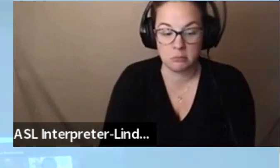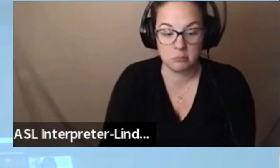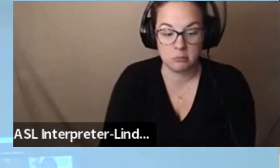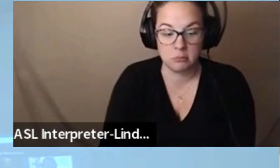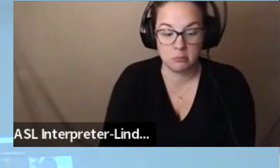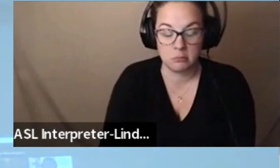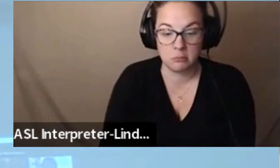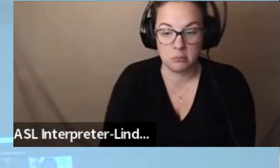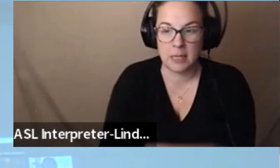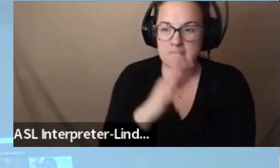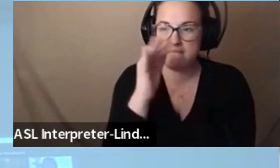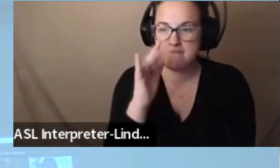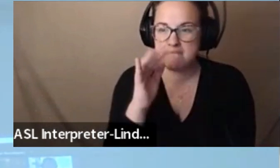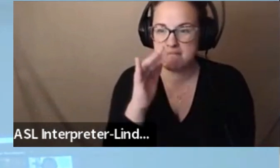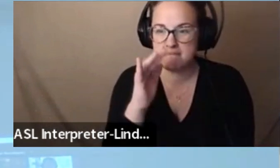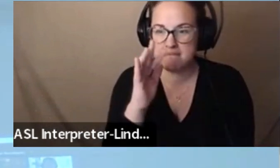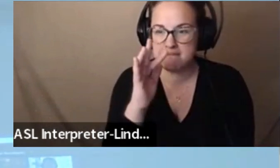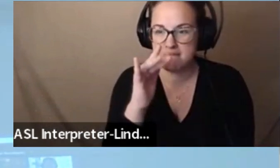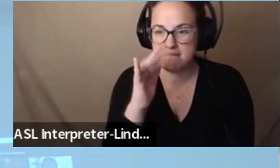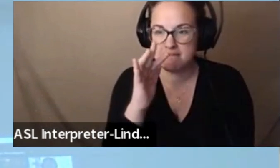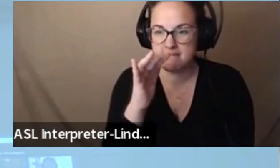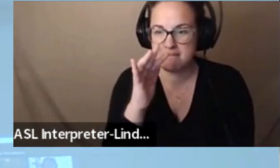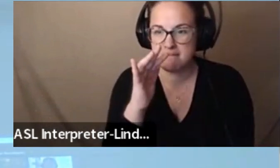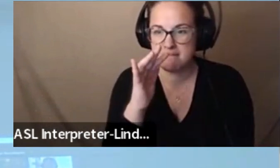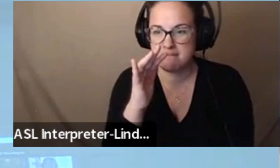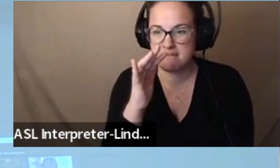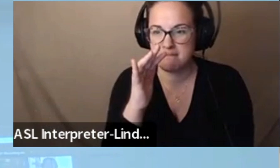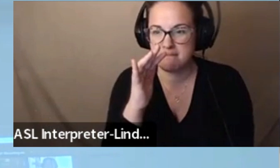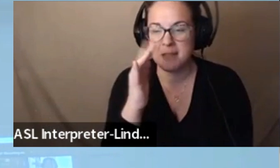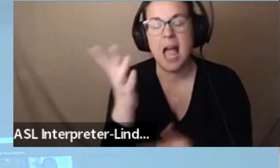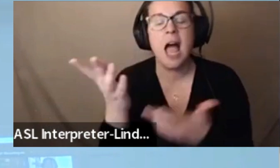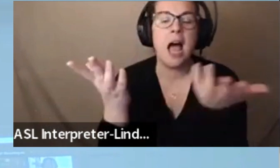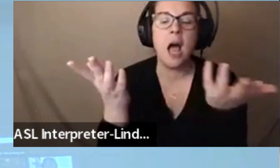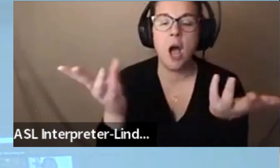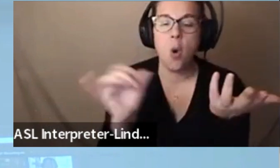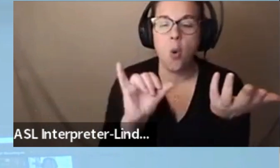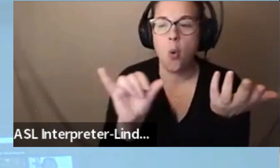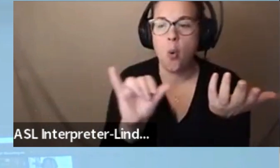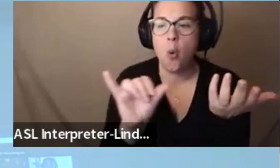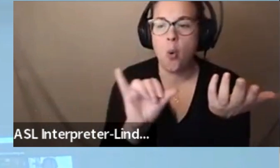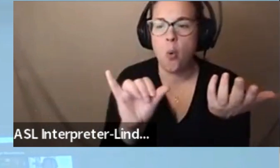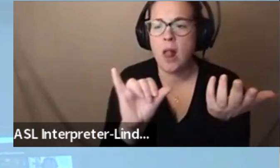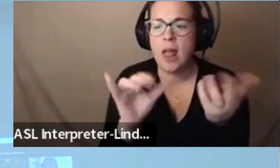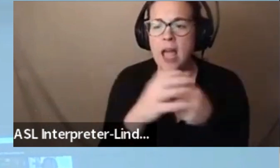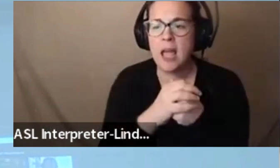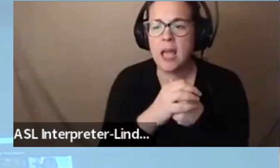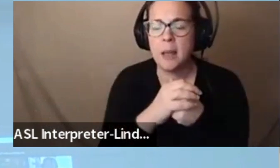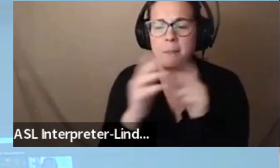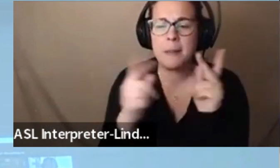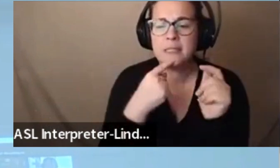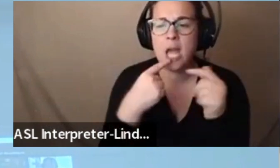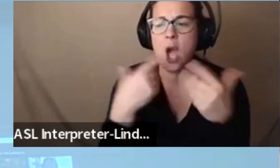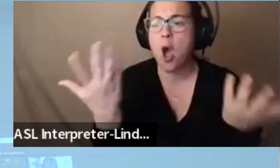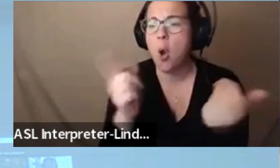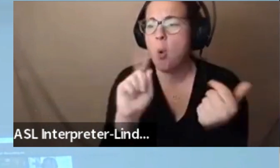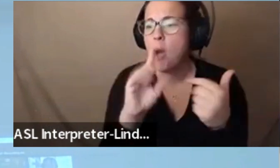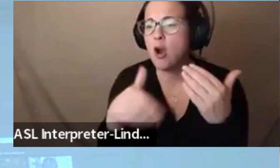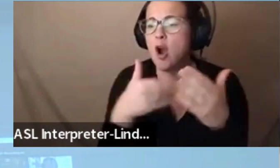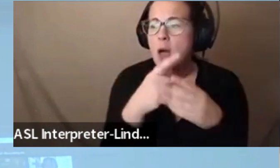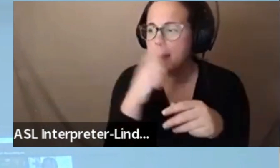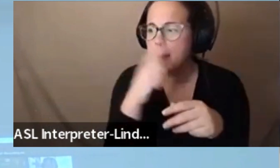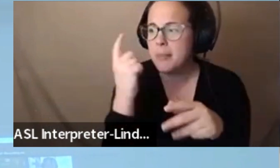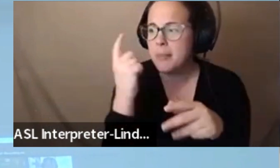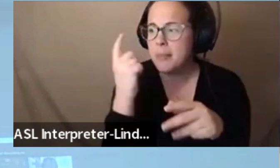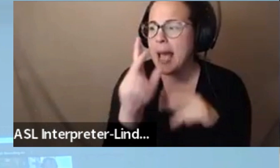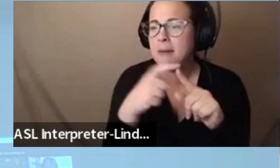And they don't have to. It's just that at some point, there's a lot of argument about this is. I'm really kicking it back against people like, where are